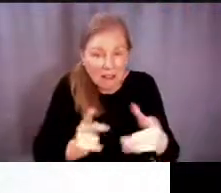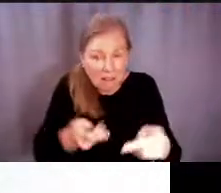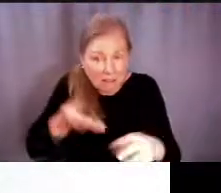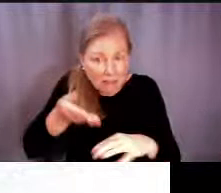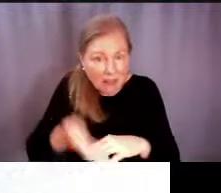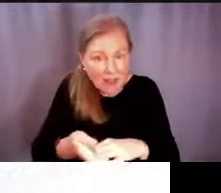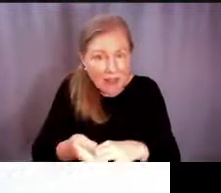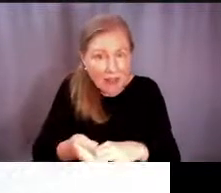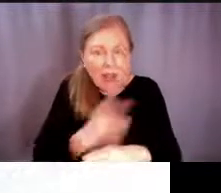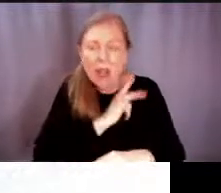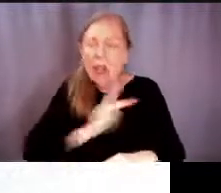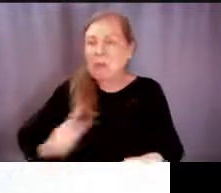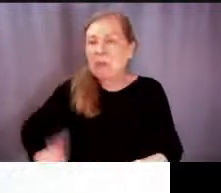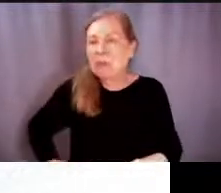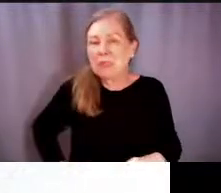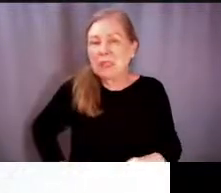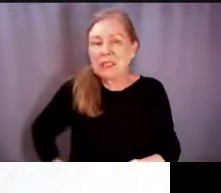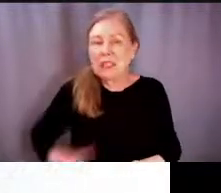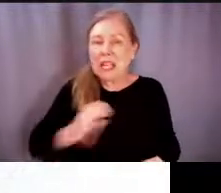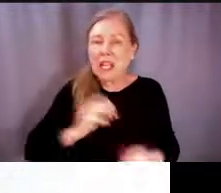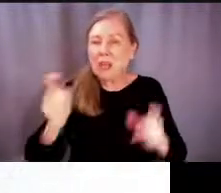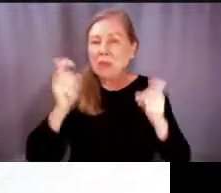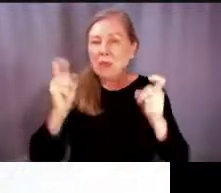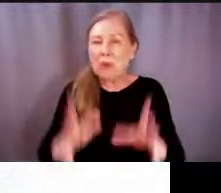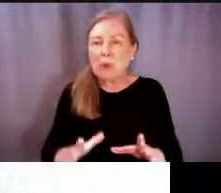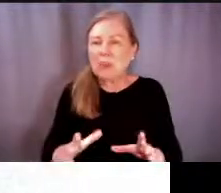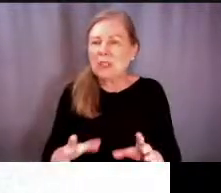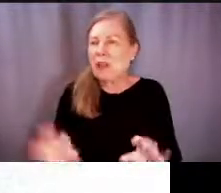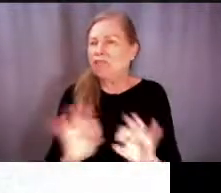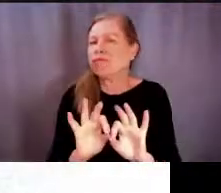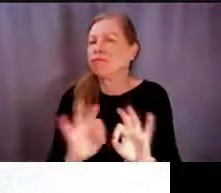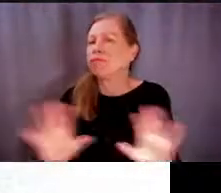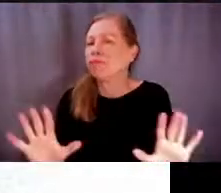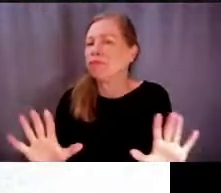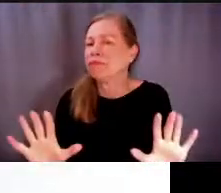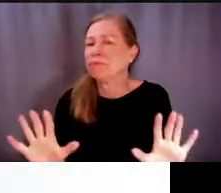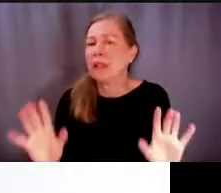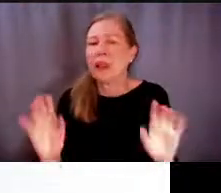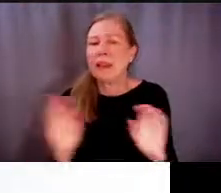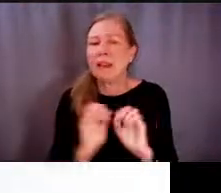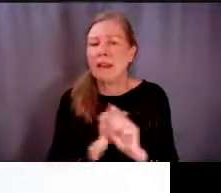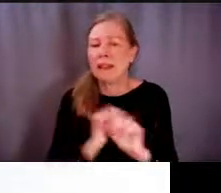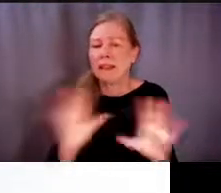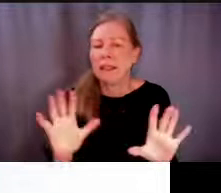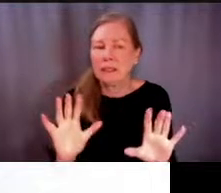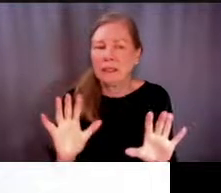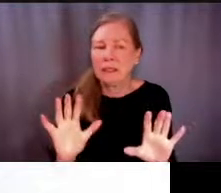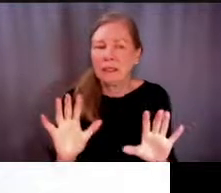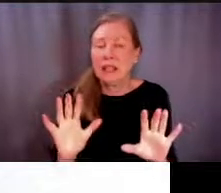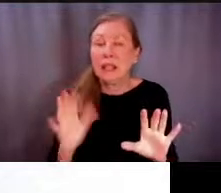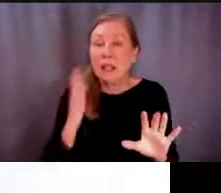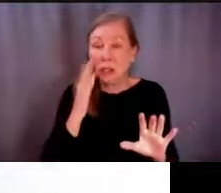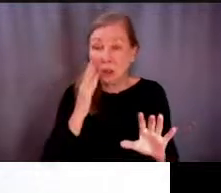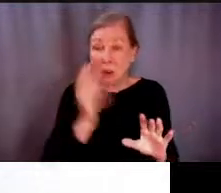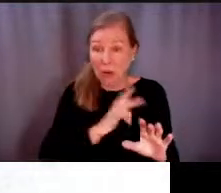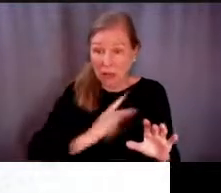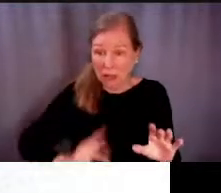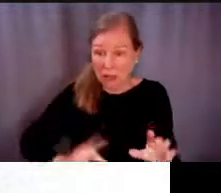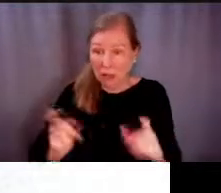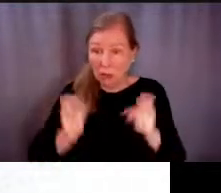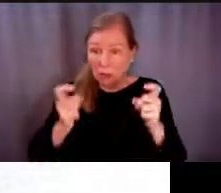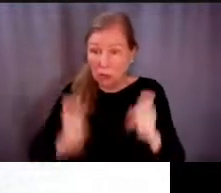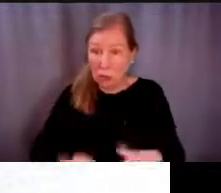naught and makes the rulers of the earth as nothing. Scarcely are they planted, scarcely